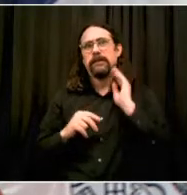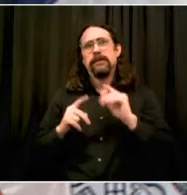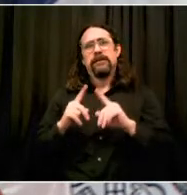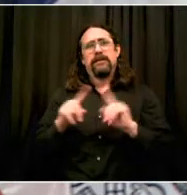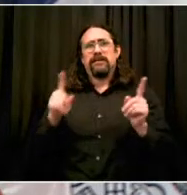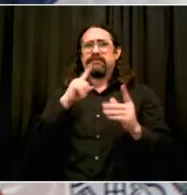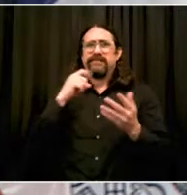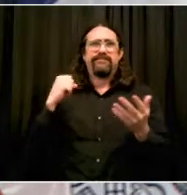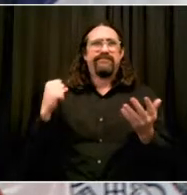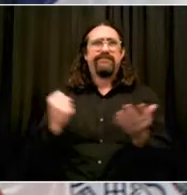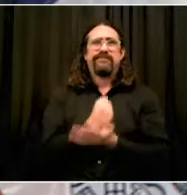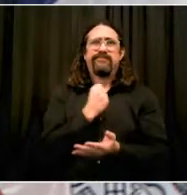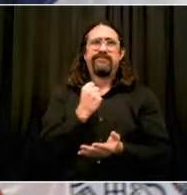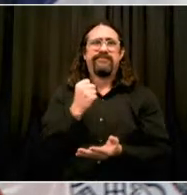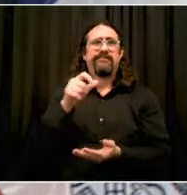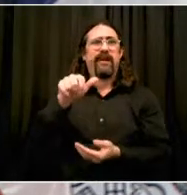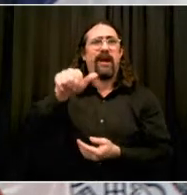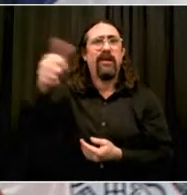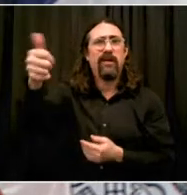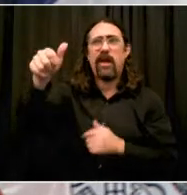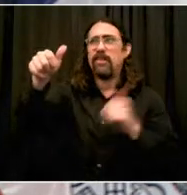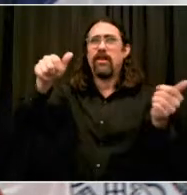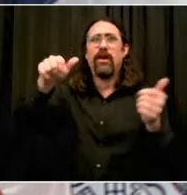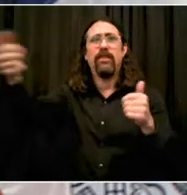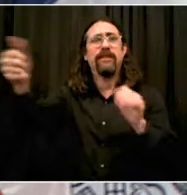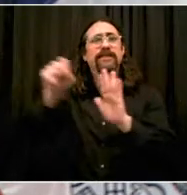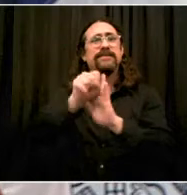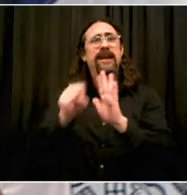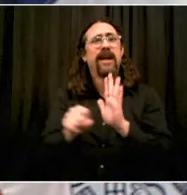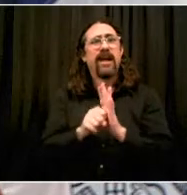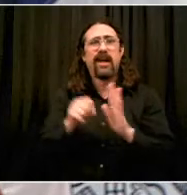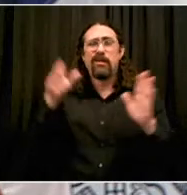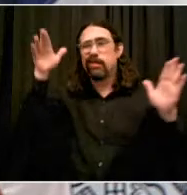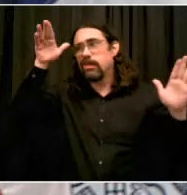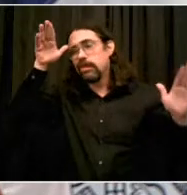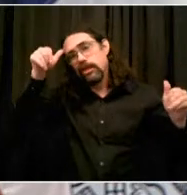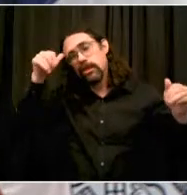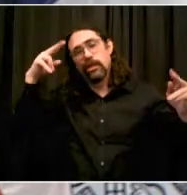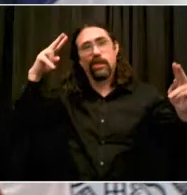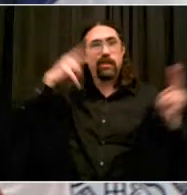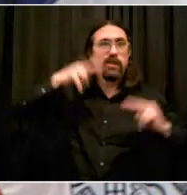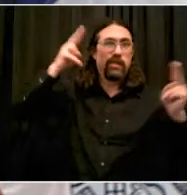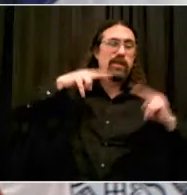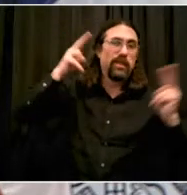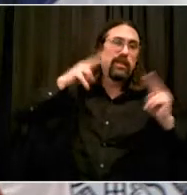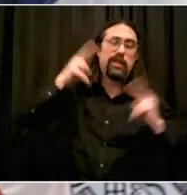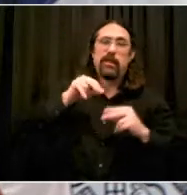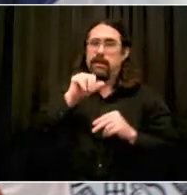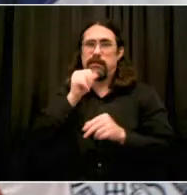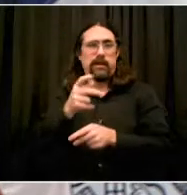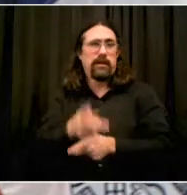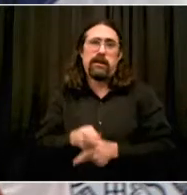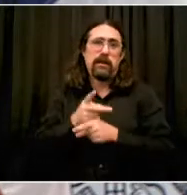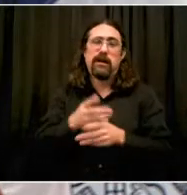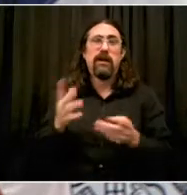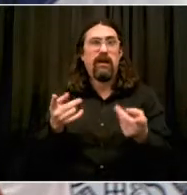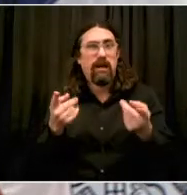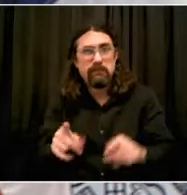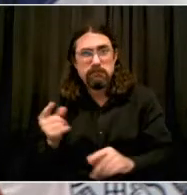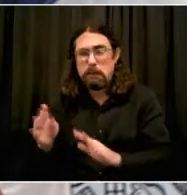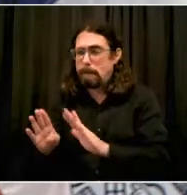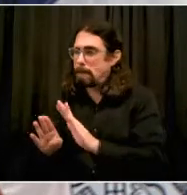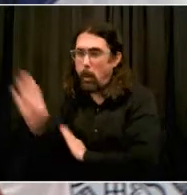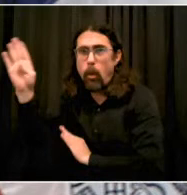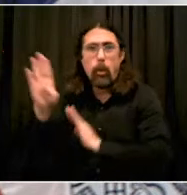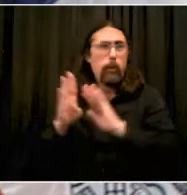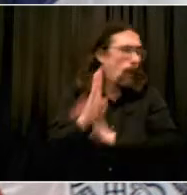could you give us a sense of, you're talking about more stringent standards. Are you and you did say more testing in the